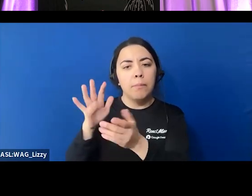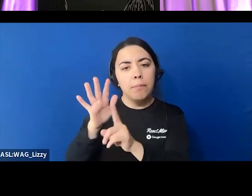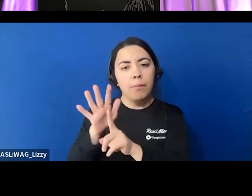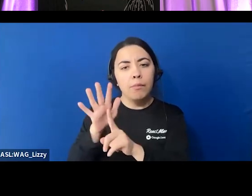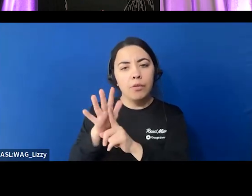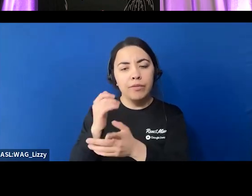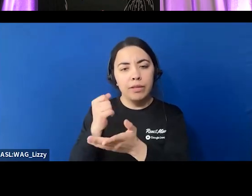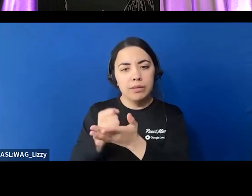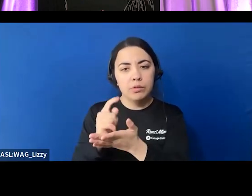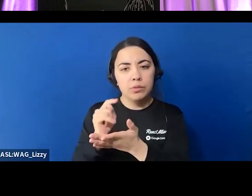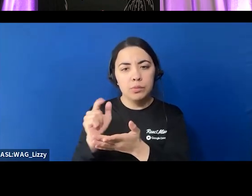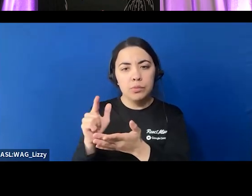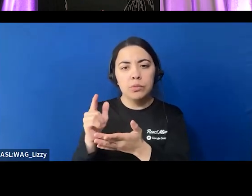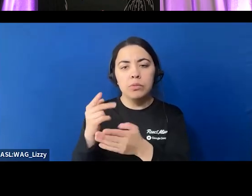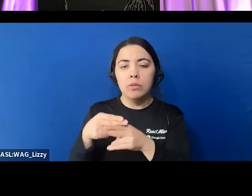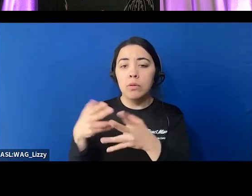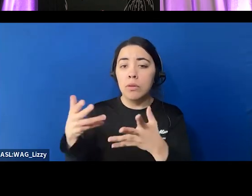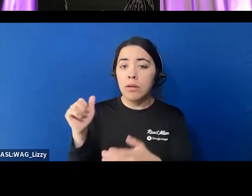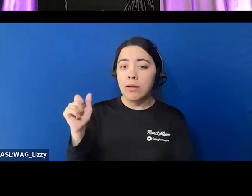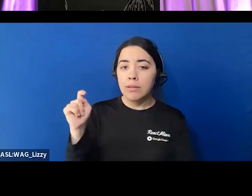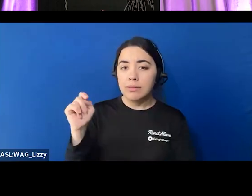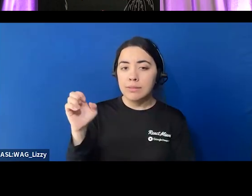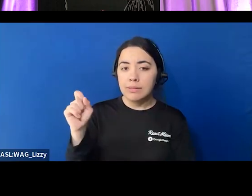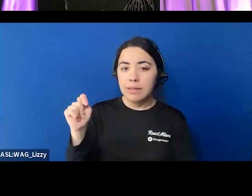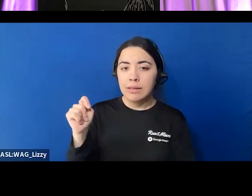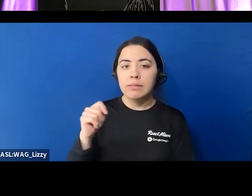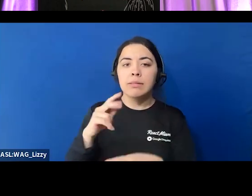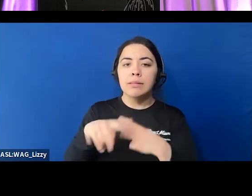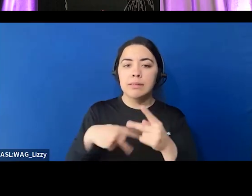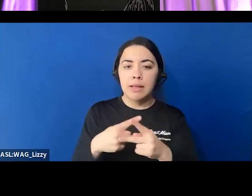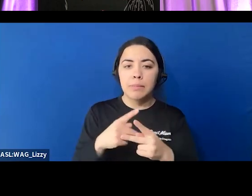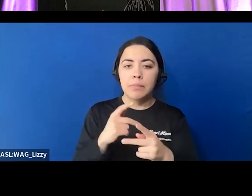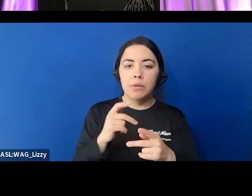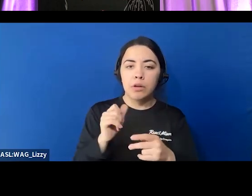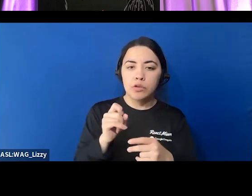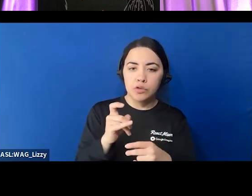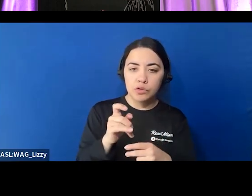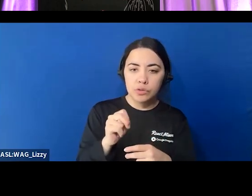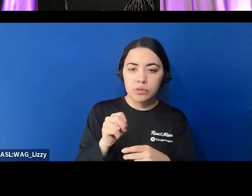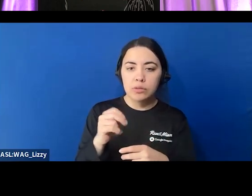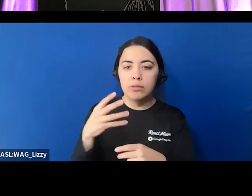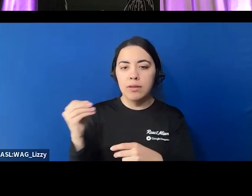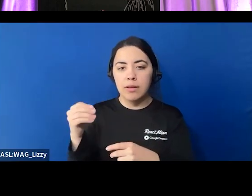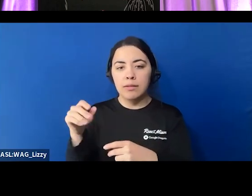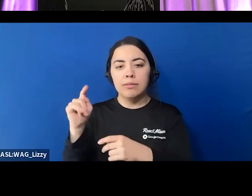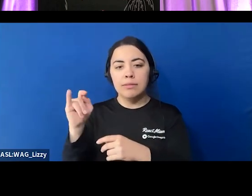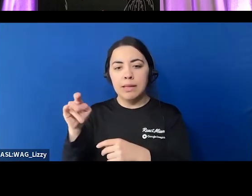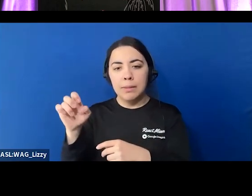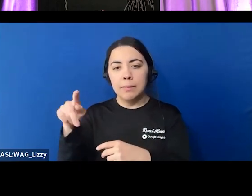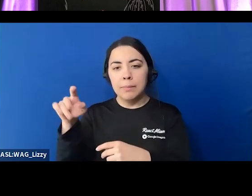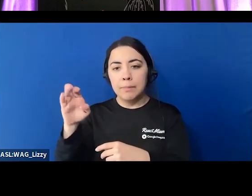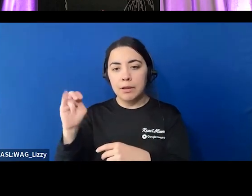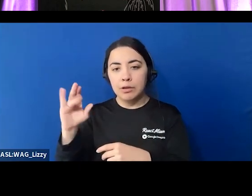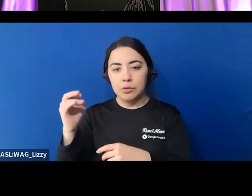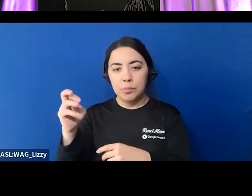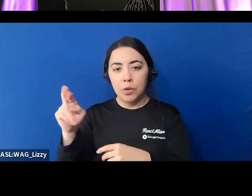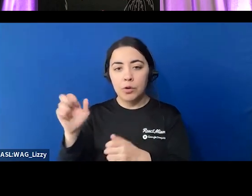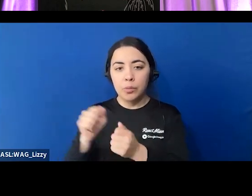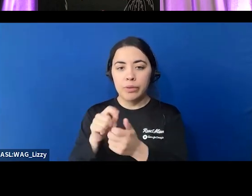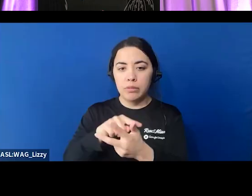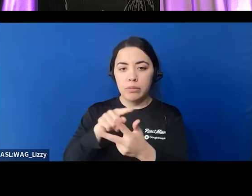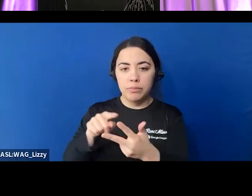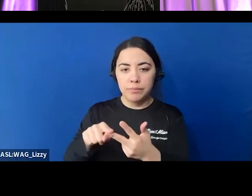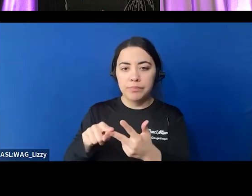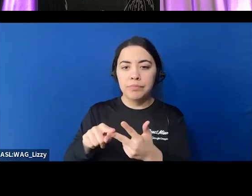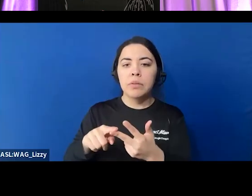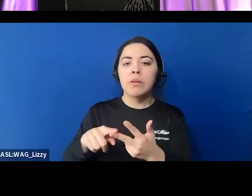and it's a library for type assertions and type benchmarking with an API that's compatible with Jest, Mocha, and what's the third one? VTest. Yeah, of course,